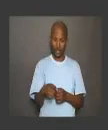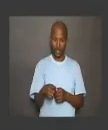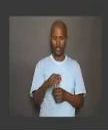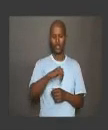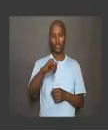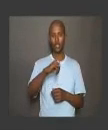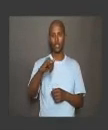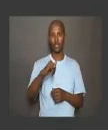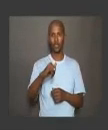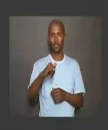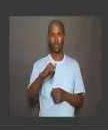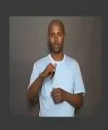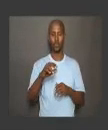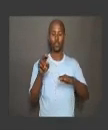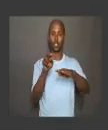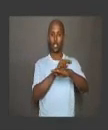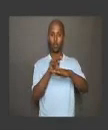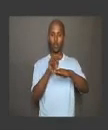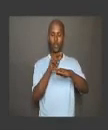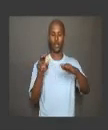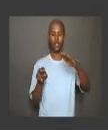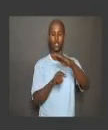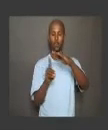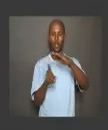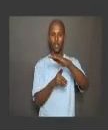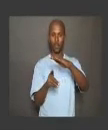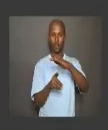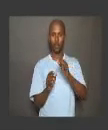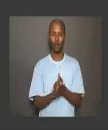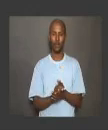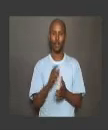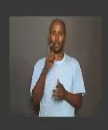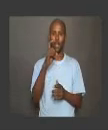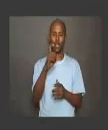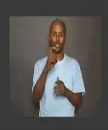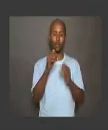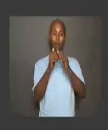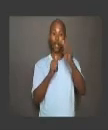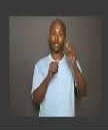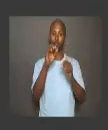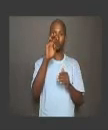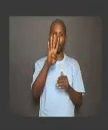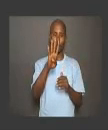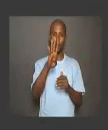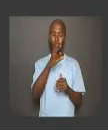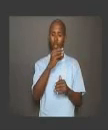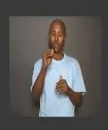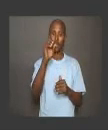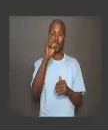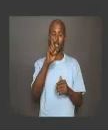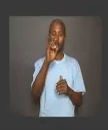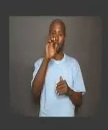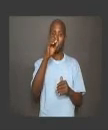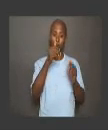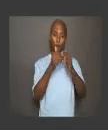Then we cancel common factors on both numerator and denominator. X minus